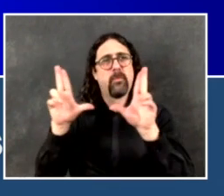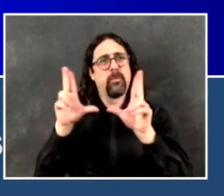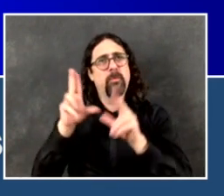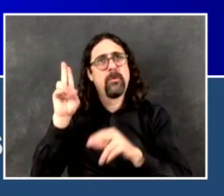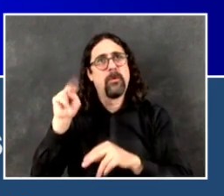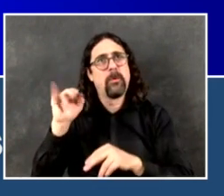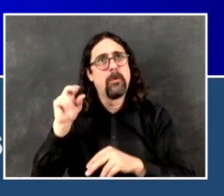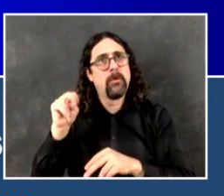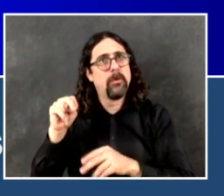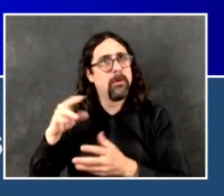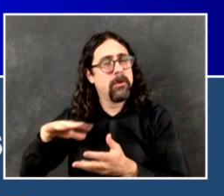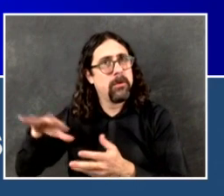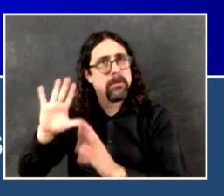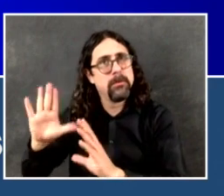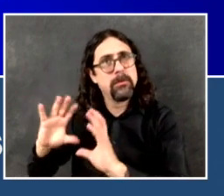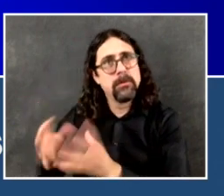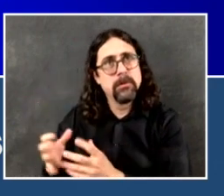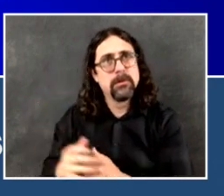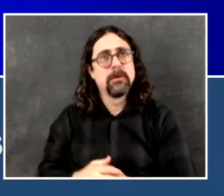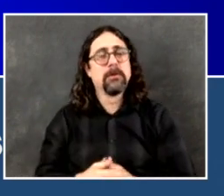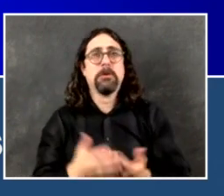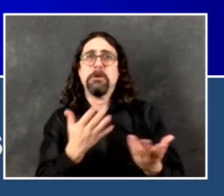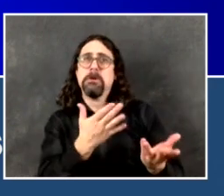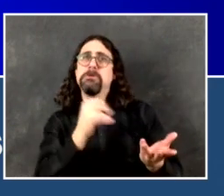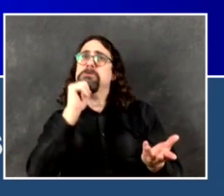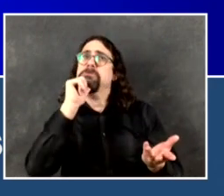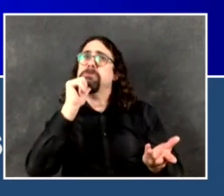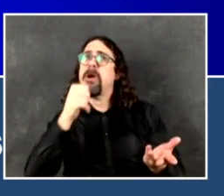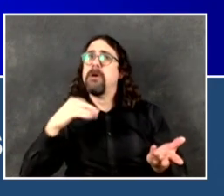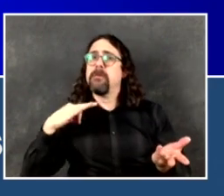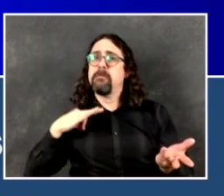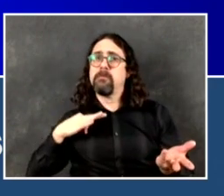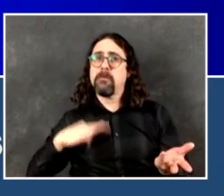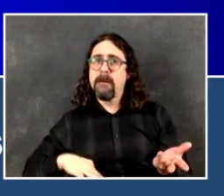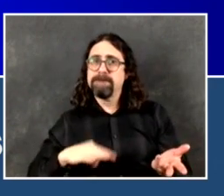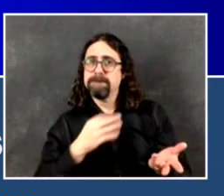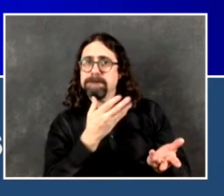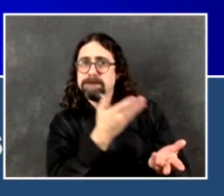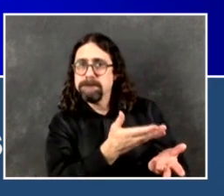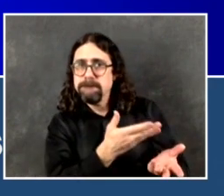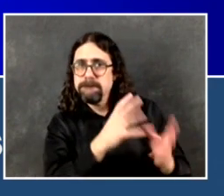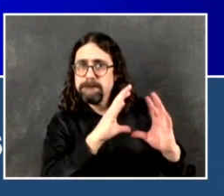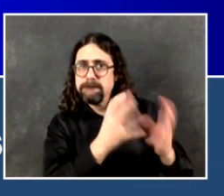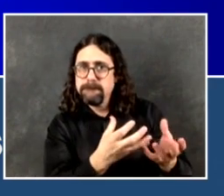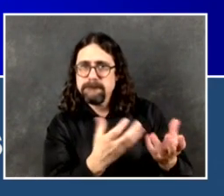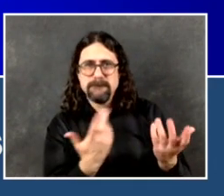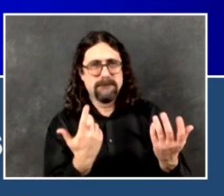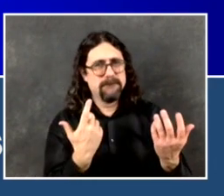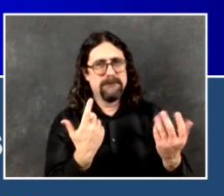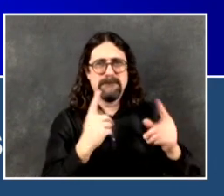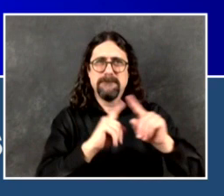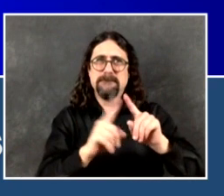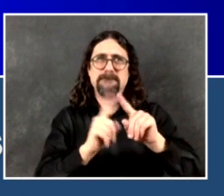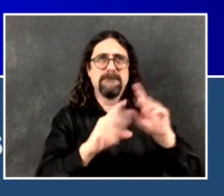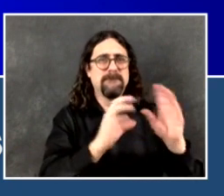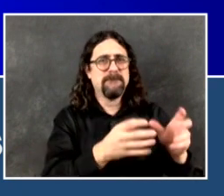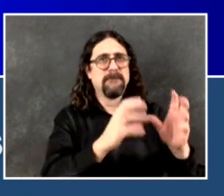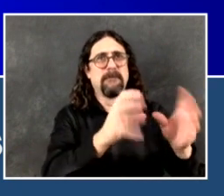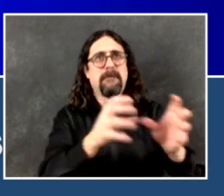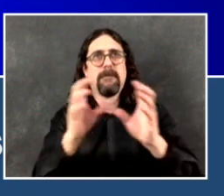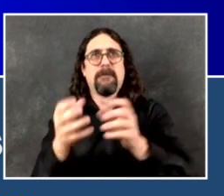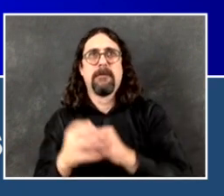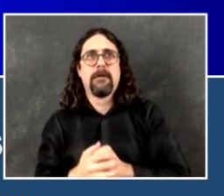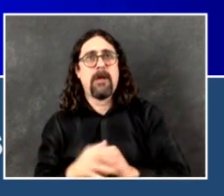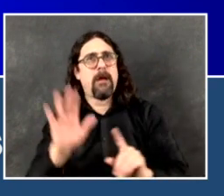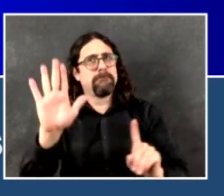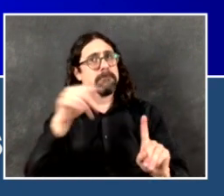social services, huge part of New York City life and our economy, often not given the credit they deserve. They're going to have a council. I'm going to be meeting